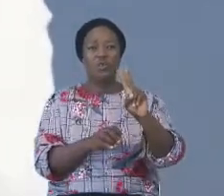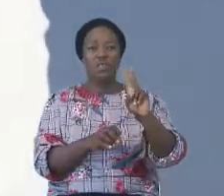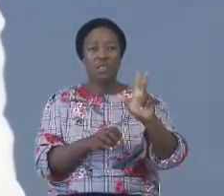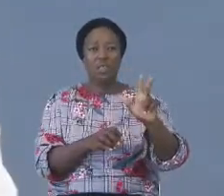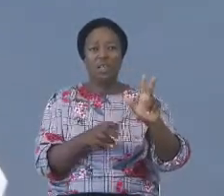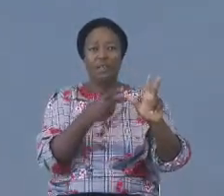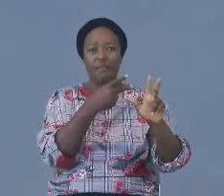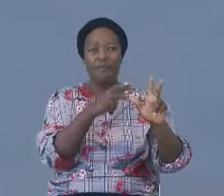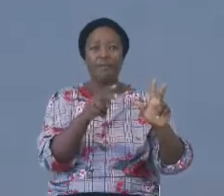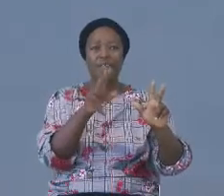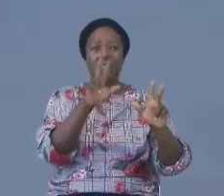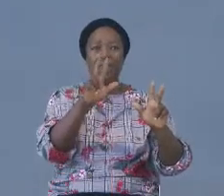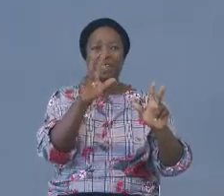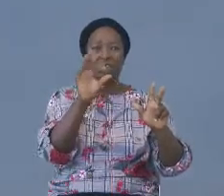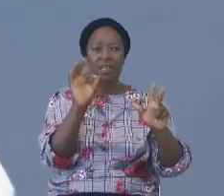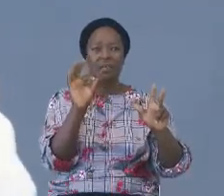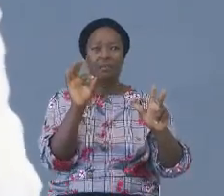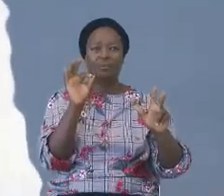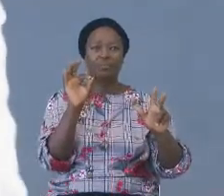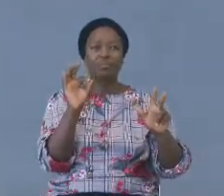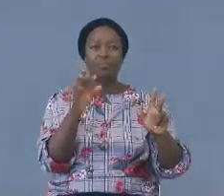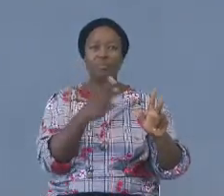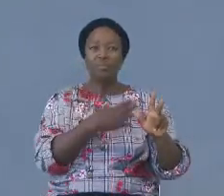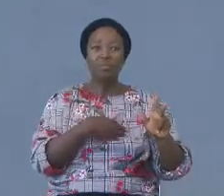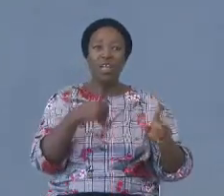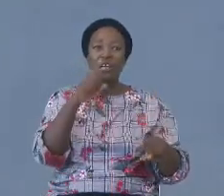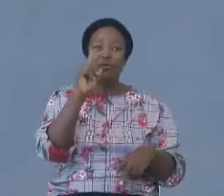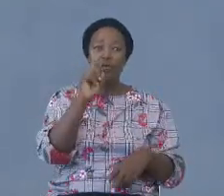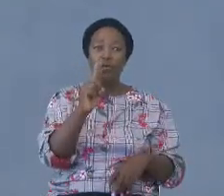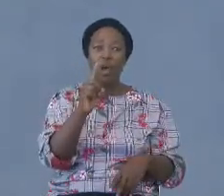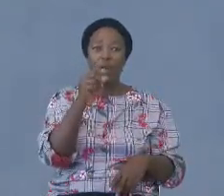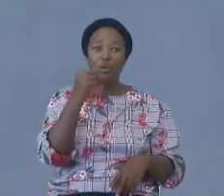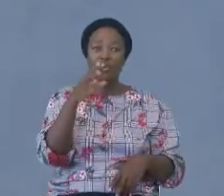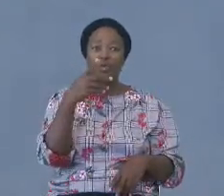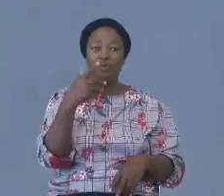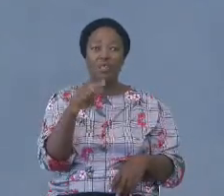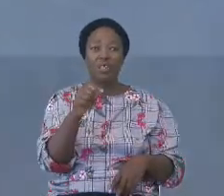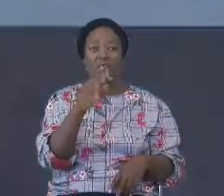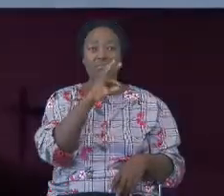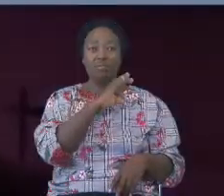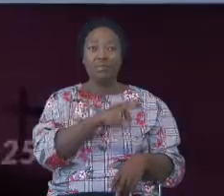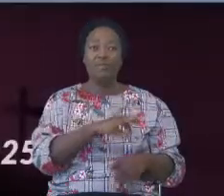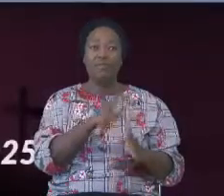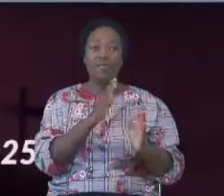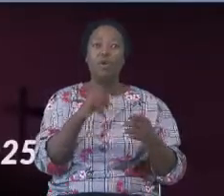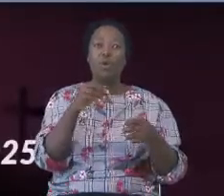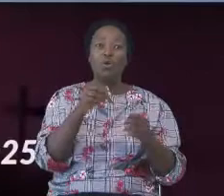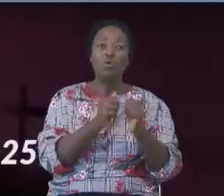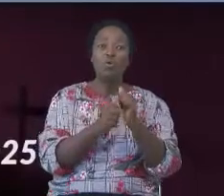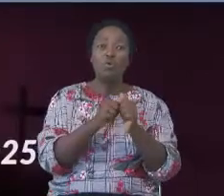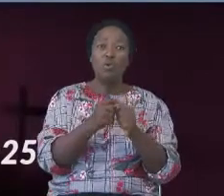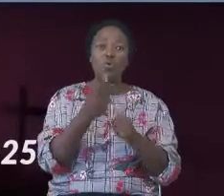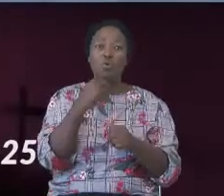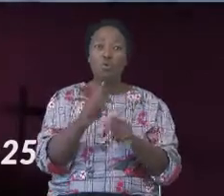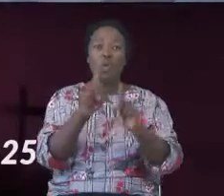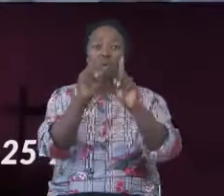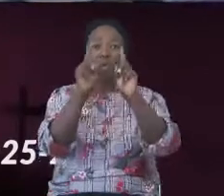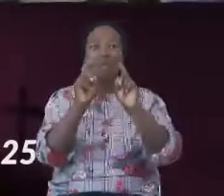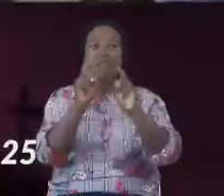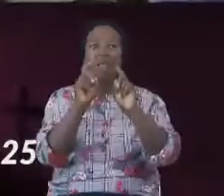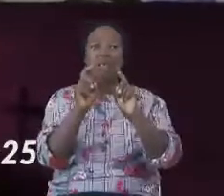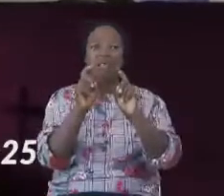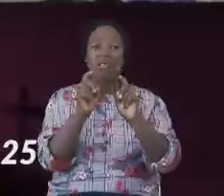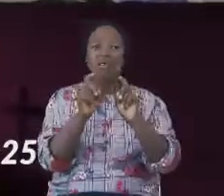in Luke chapter 23. Reading from verse 39, and one of